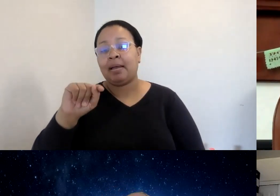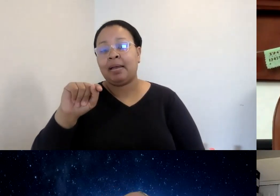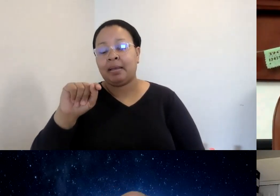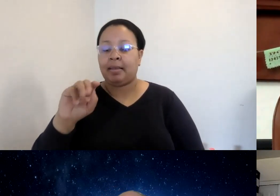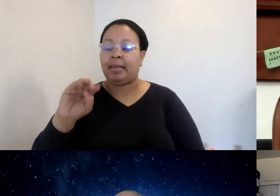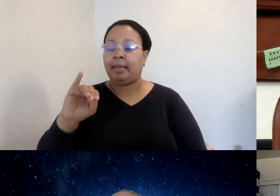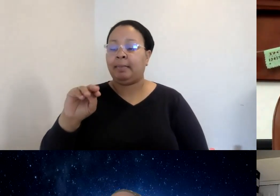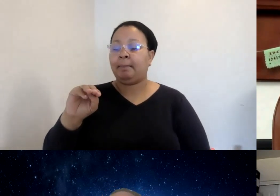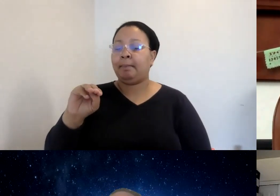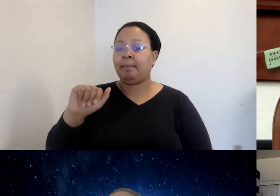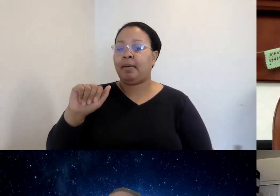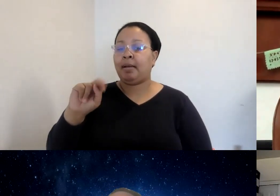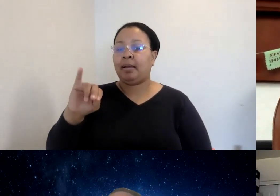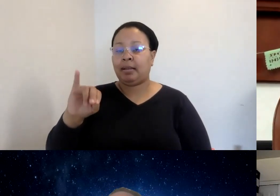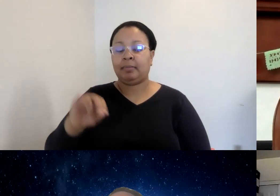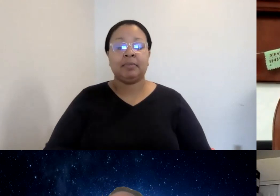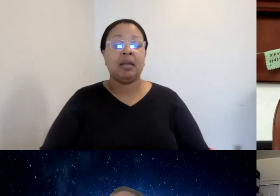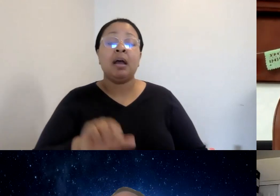as, if you're building a website,